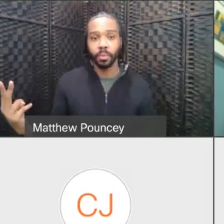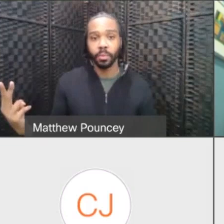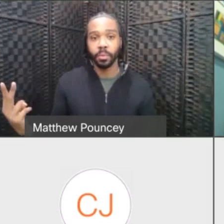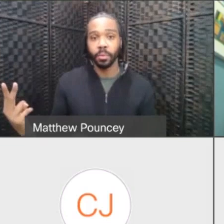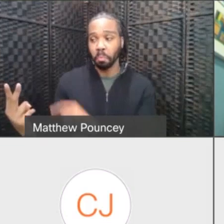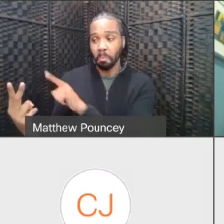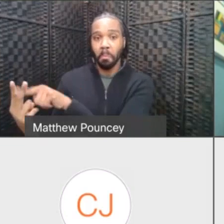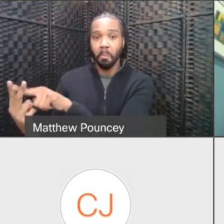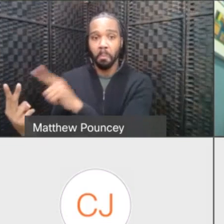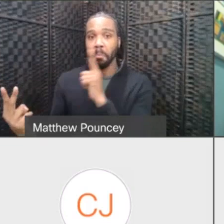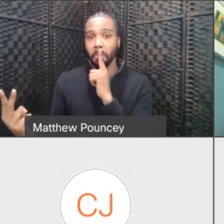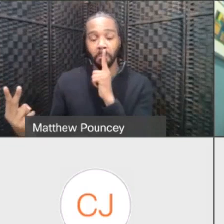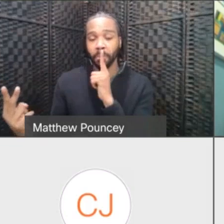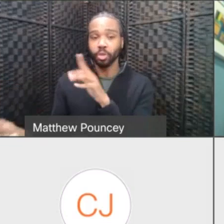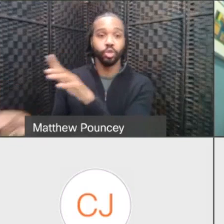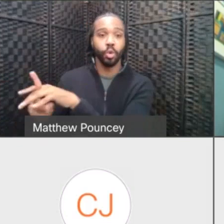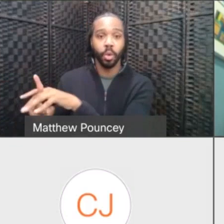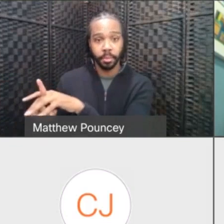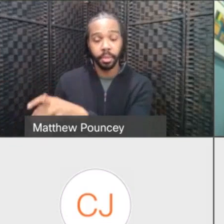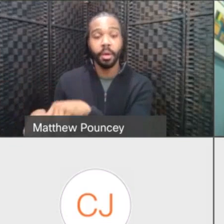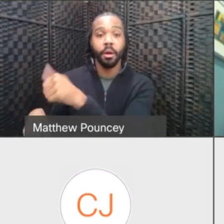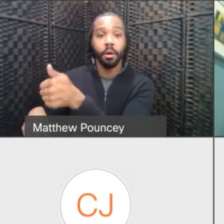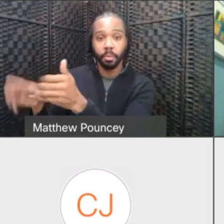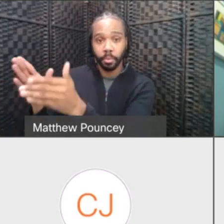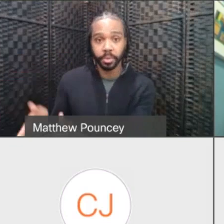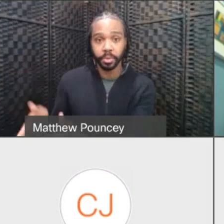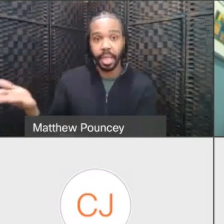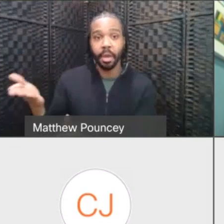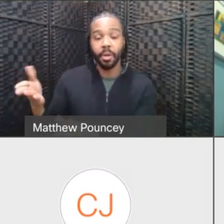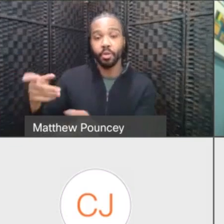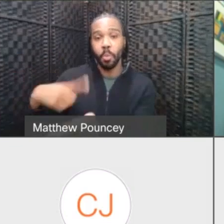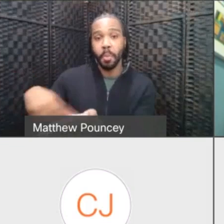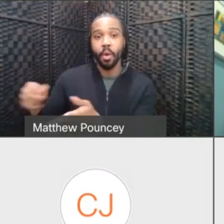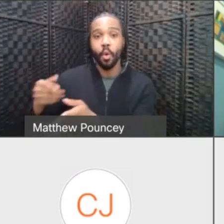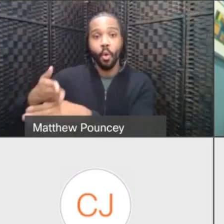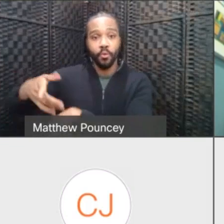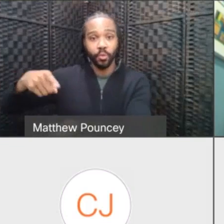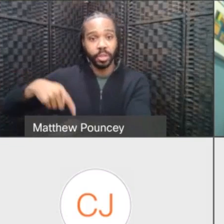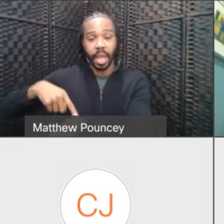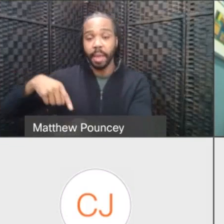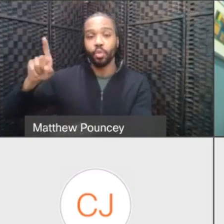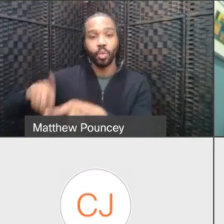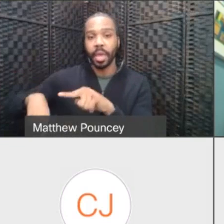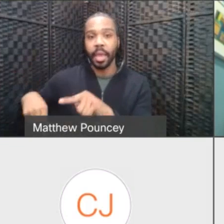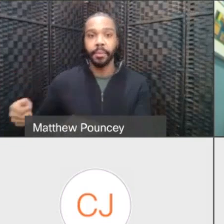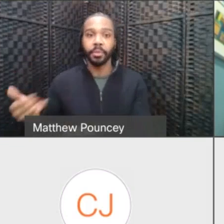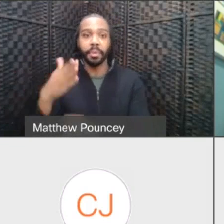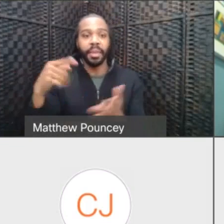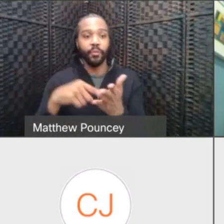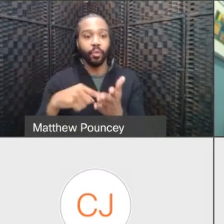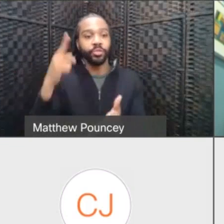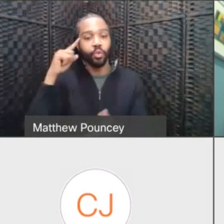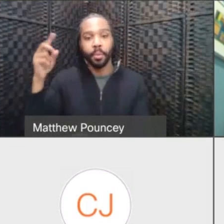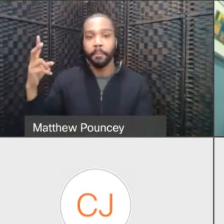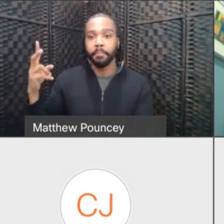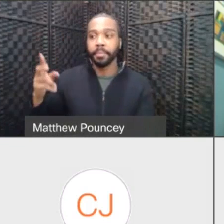paid overtime to the one that did, you can't bill for that person's overtime under the quarantine uh,